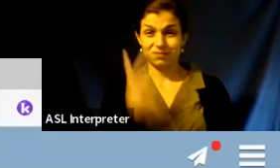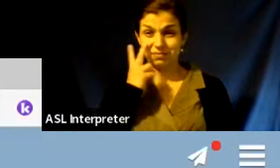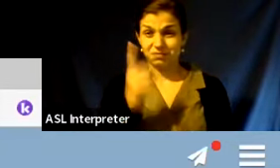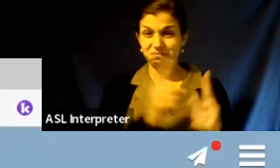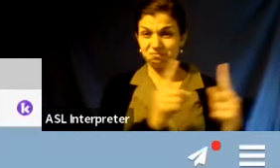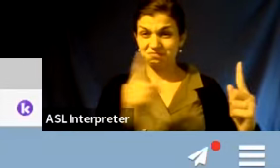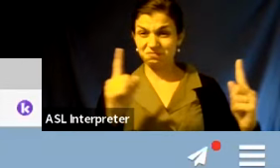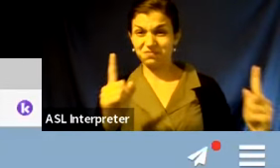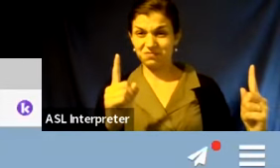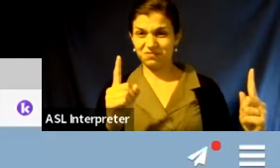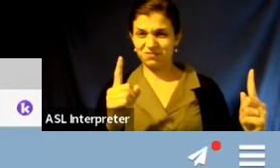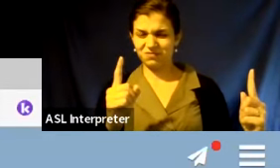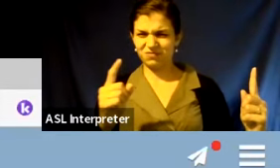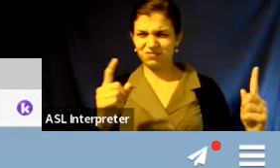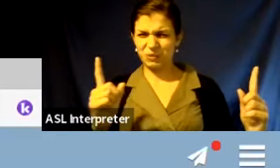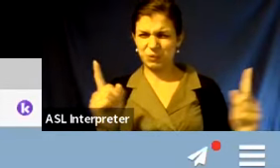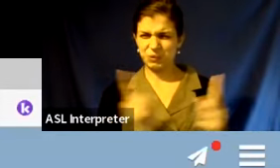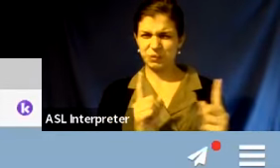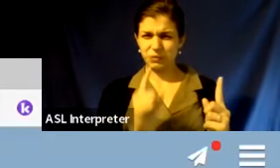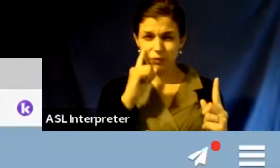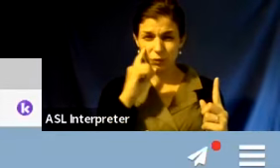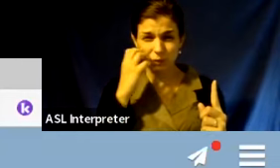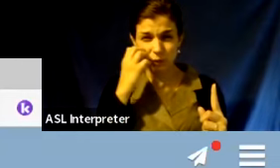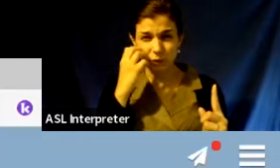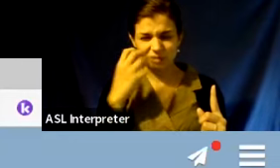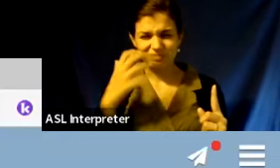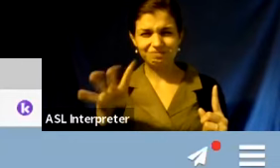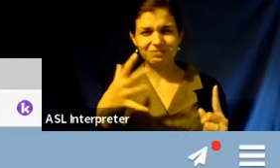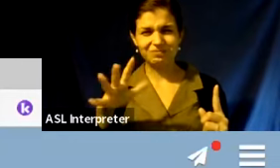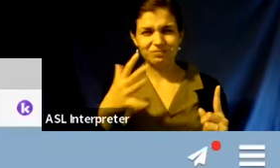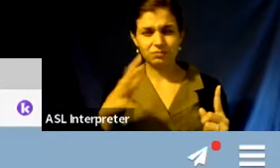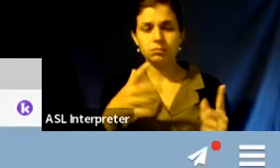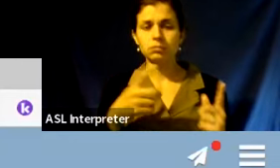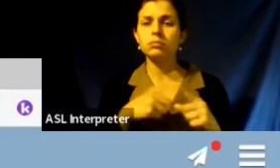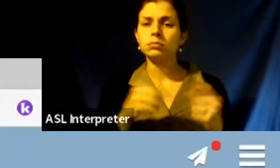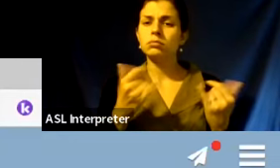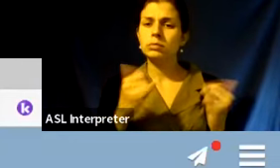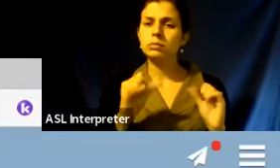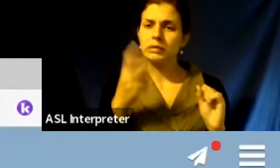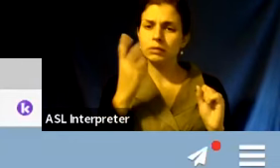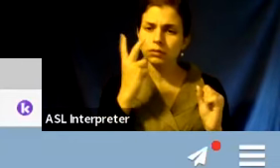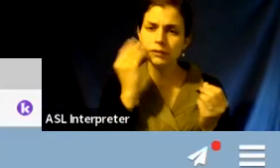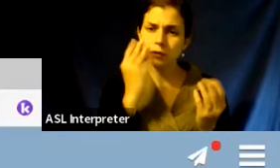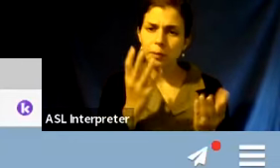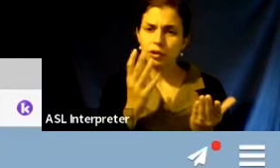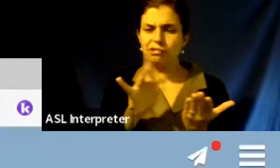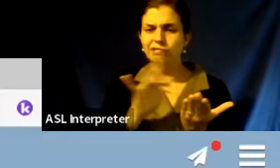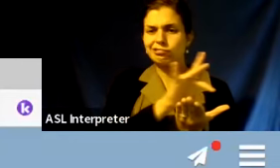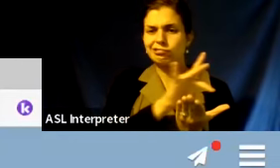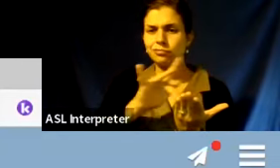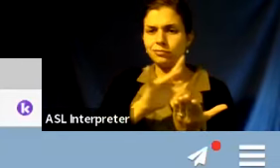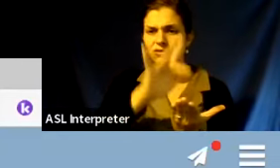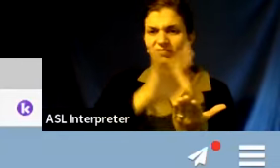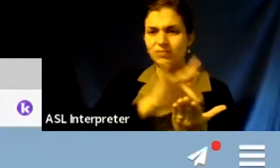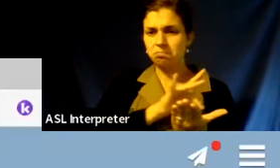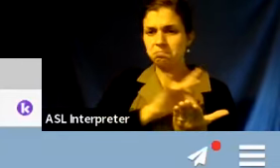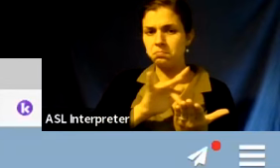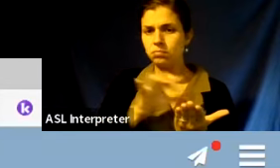device. However, it is the same feature set and navigation that you will find if you access Skyward from the mobile